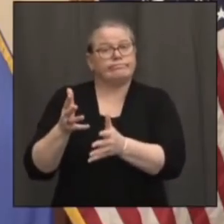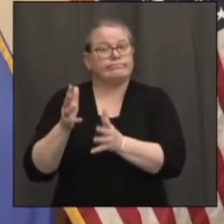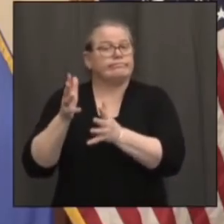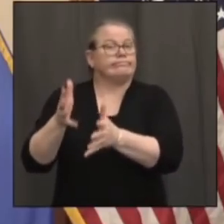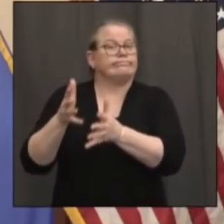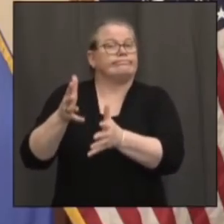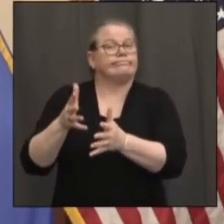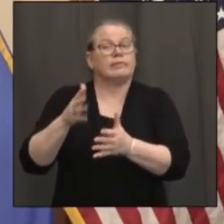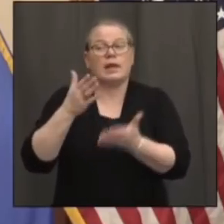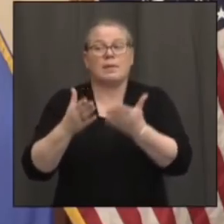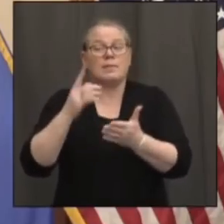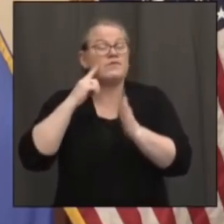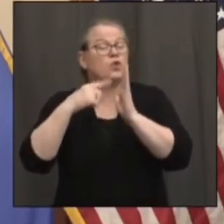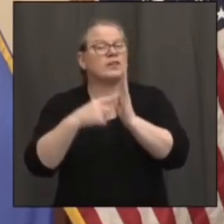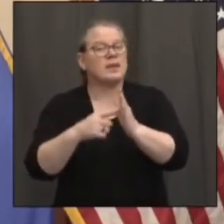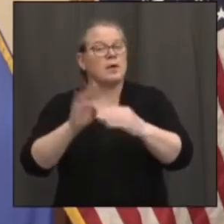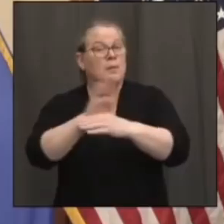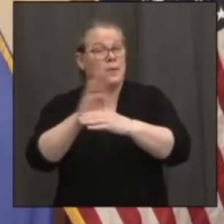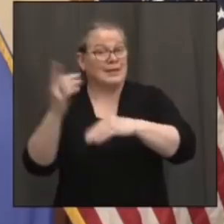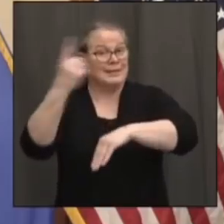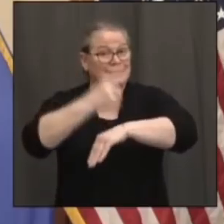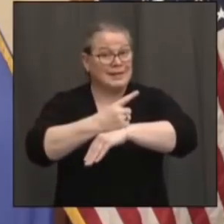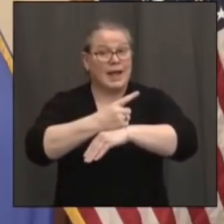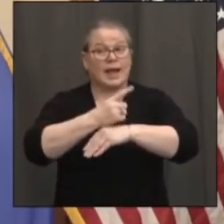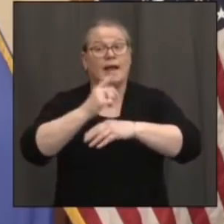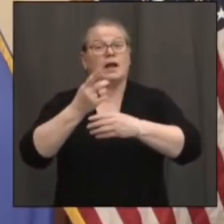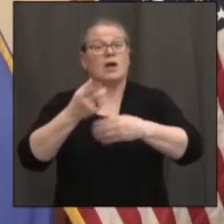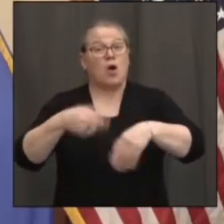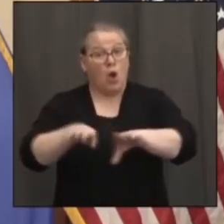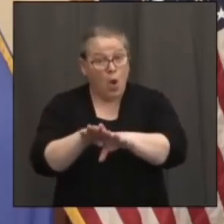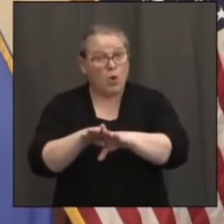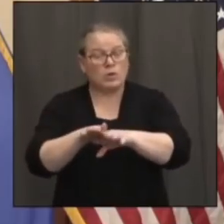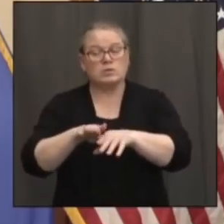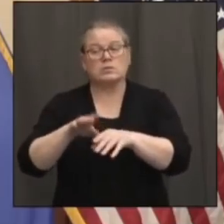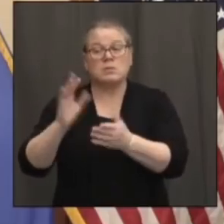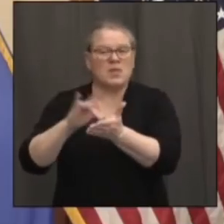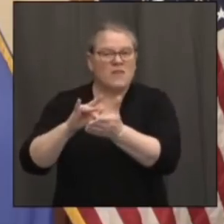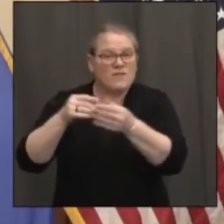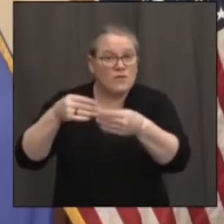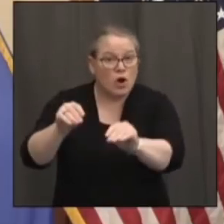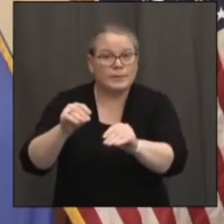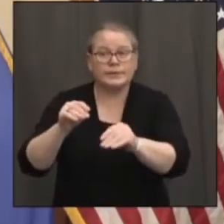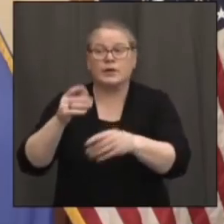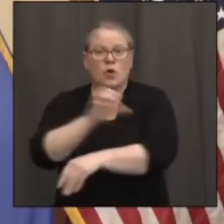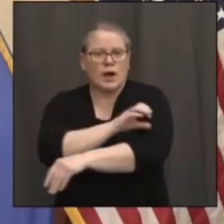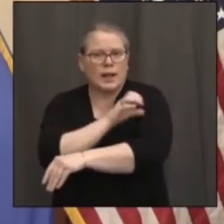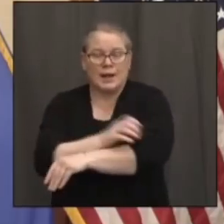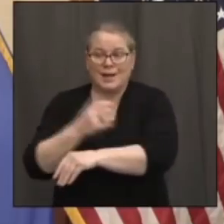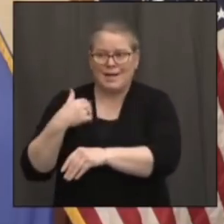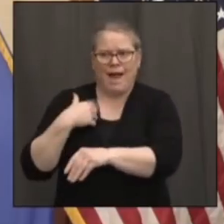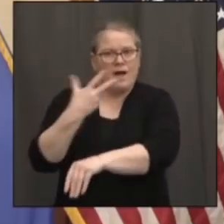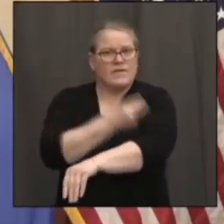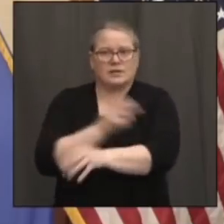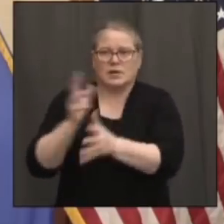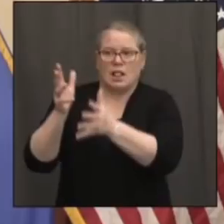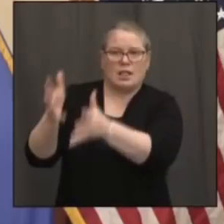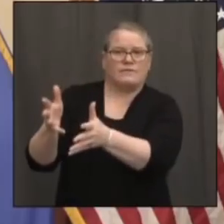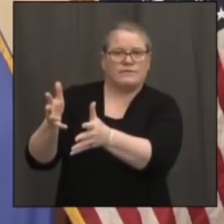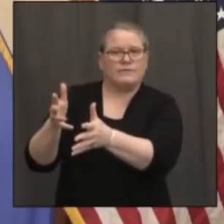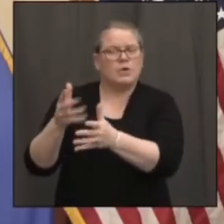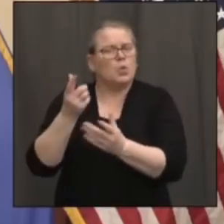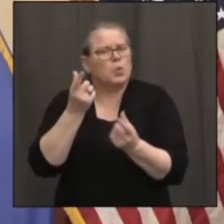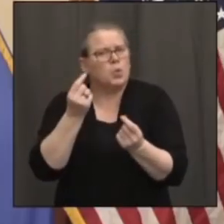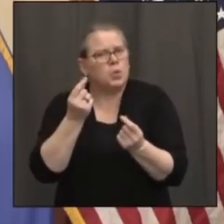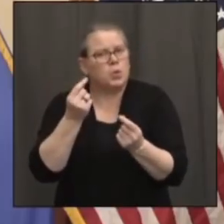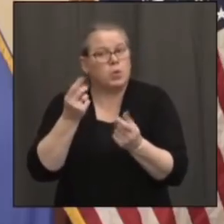the end of the business day at a pharmacy or a clinic. Is there any guidance for these clinics or pharmacies that find themselves